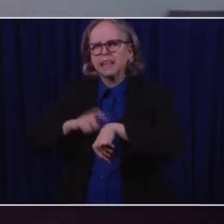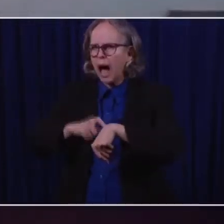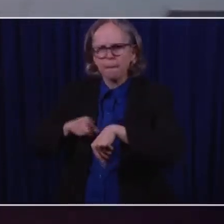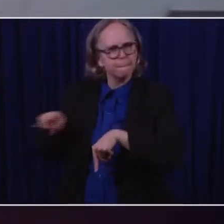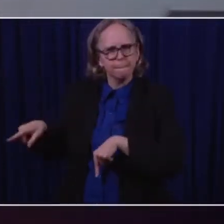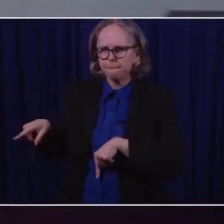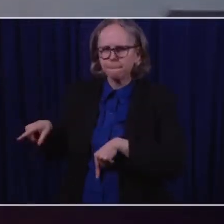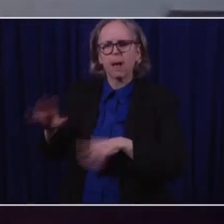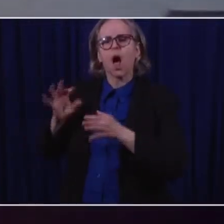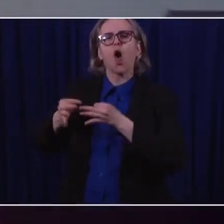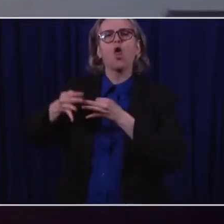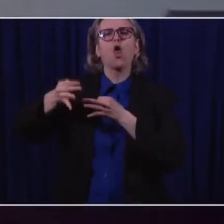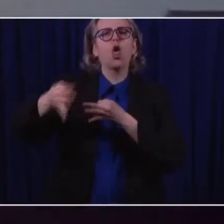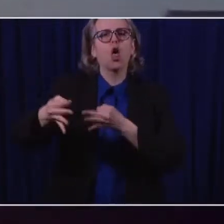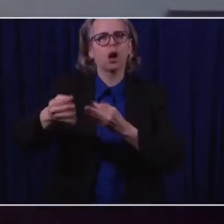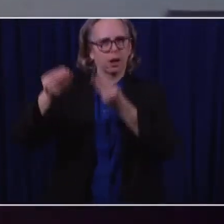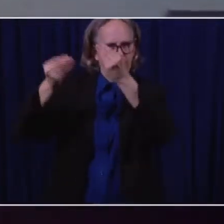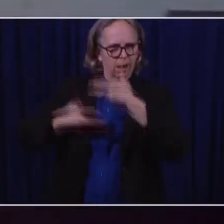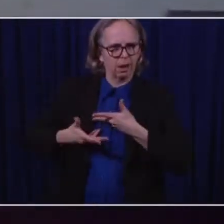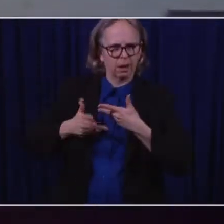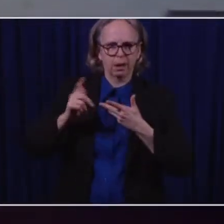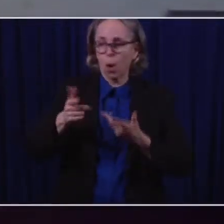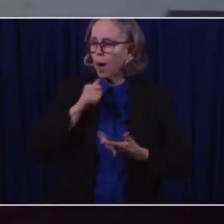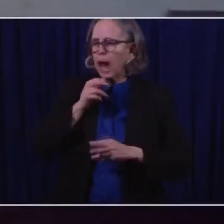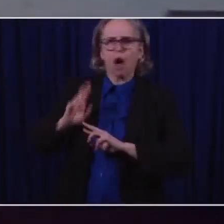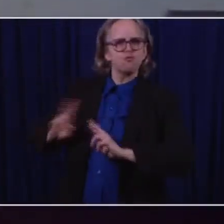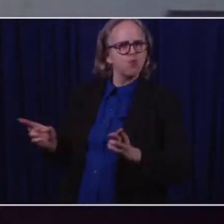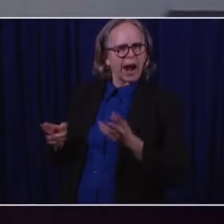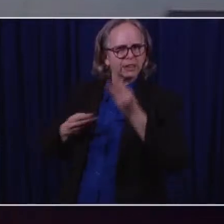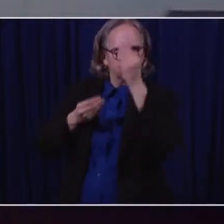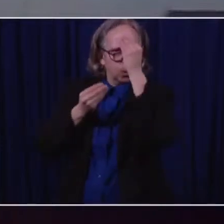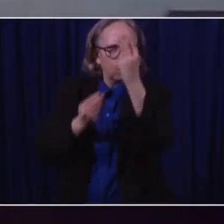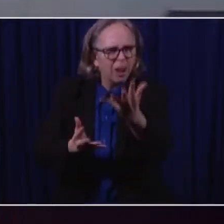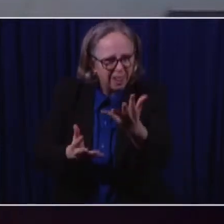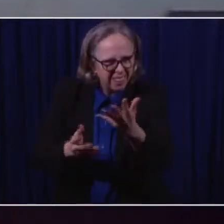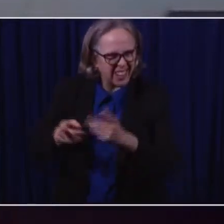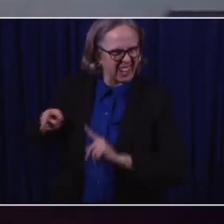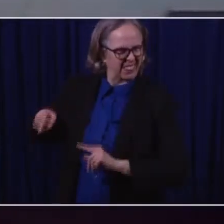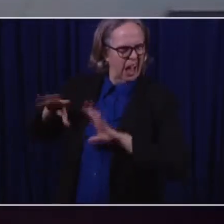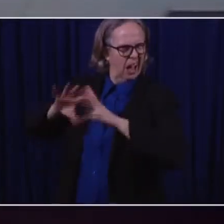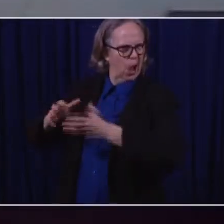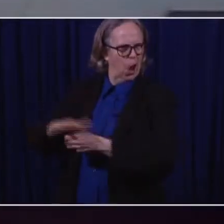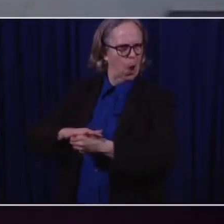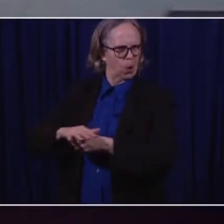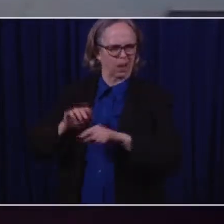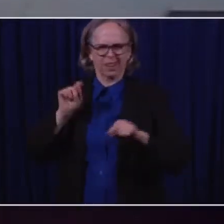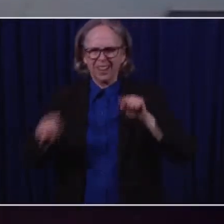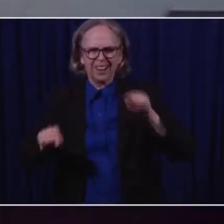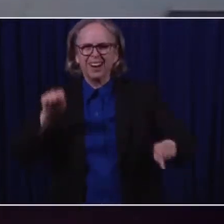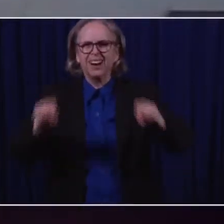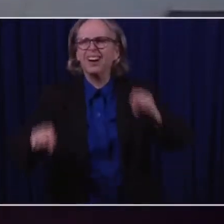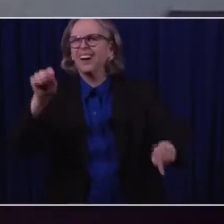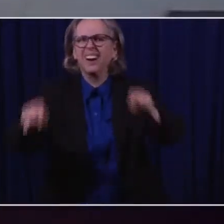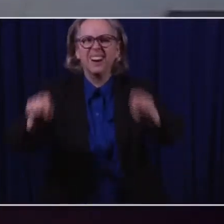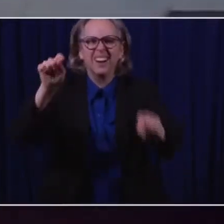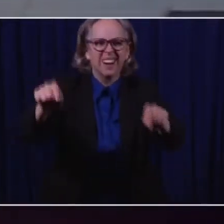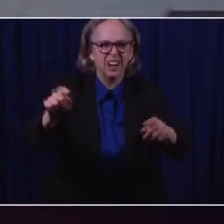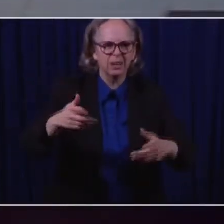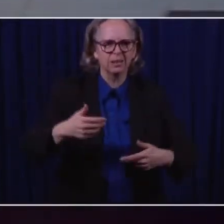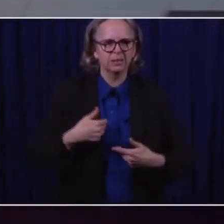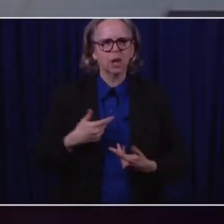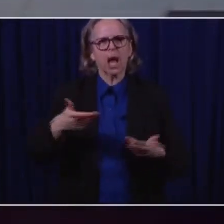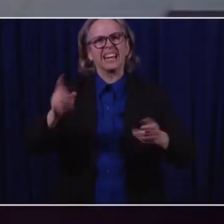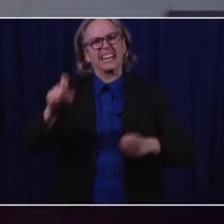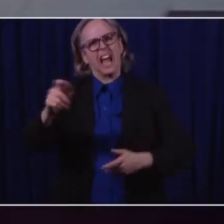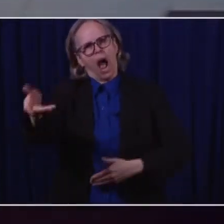Most recently, Indiana announced on February 4th that they were adding about 1,500 more deaths. My understanding is that the same